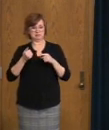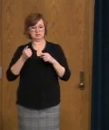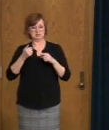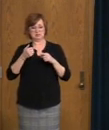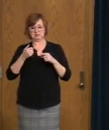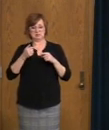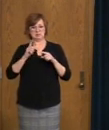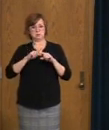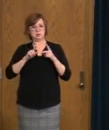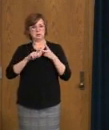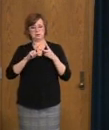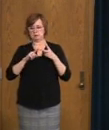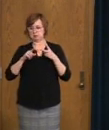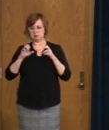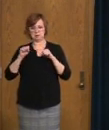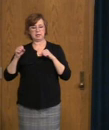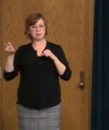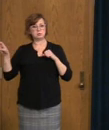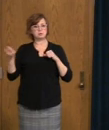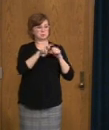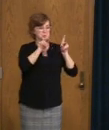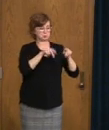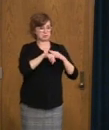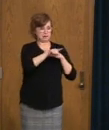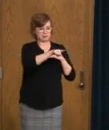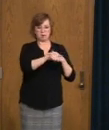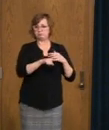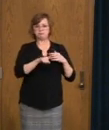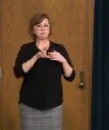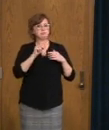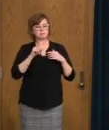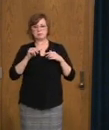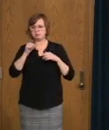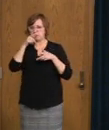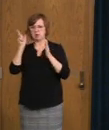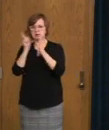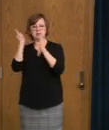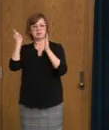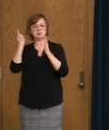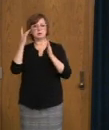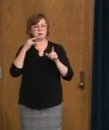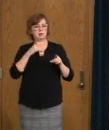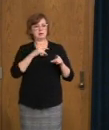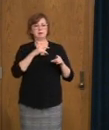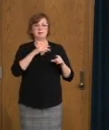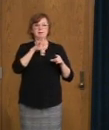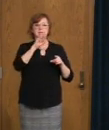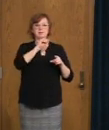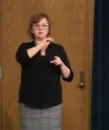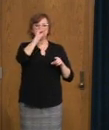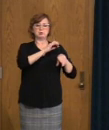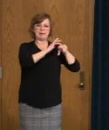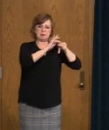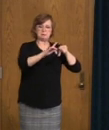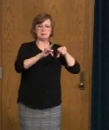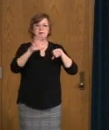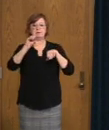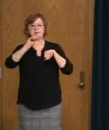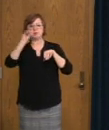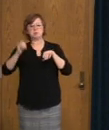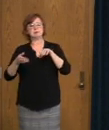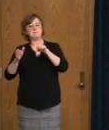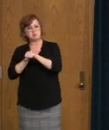have vacancies. Half that unit has beds, empty beds that we can't admit to. So it's not just the staff being off, Zach,